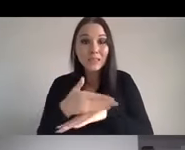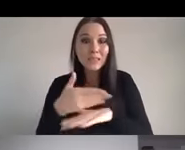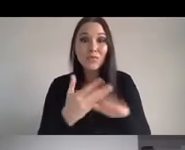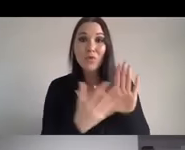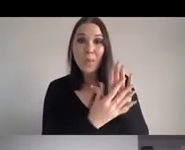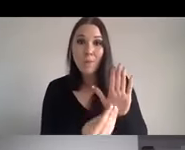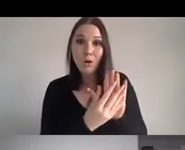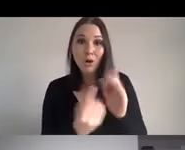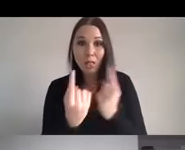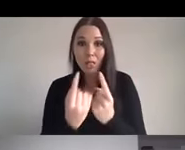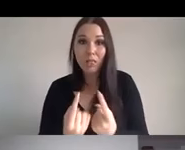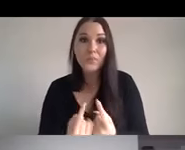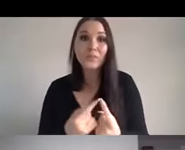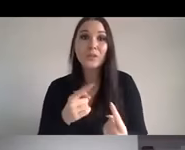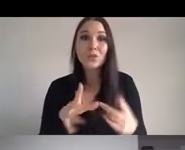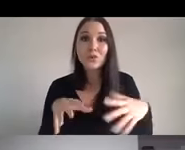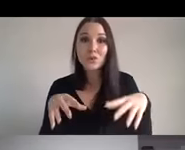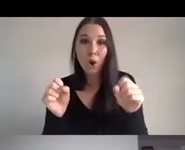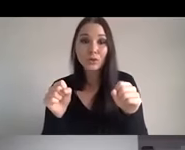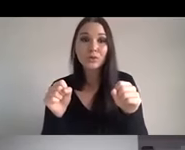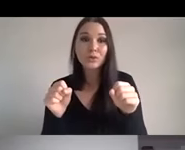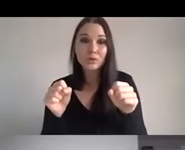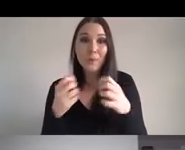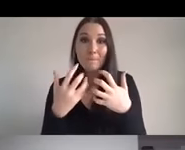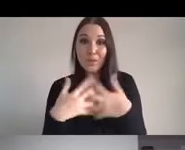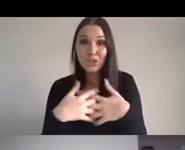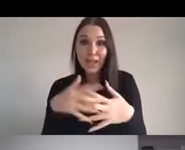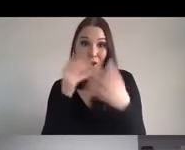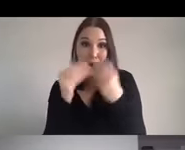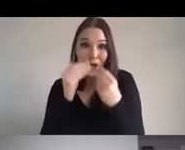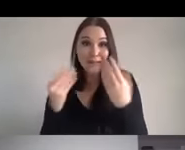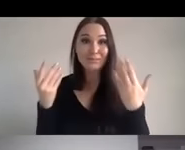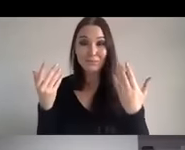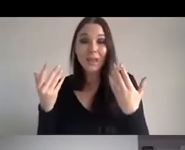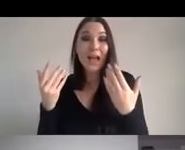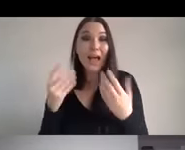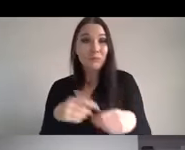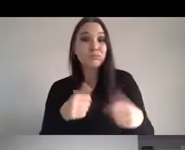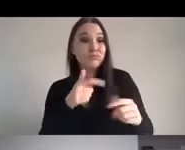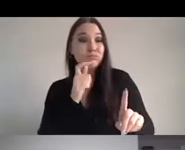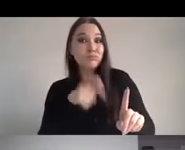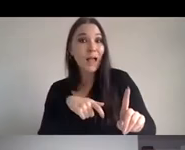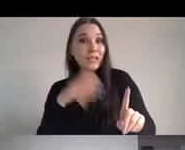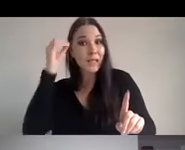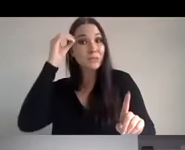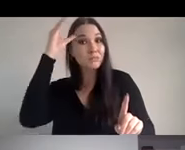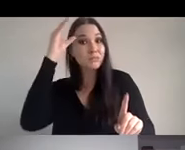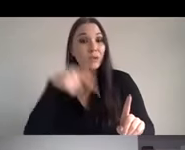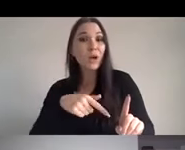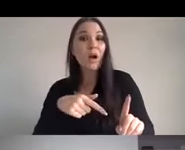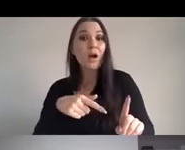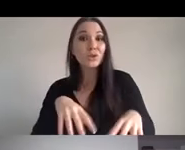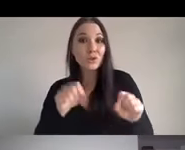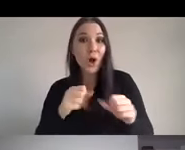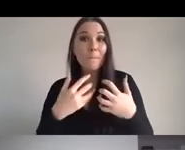like you usually start out with some, if we hire a machine learning heavy candidate, then they start out with a machine